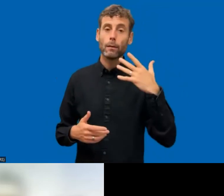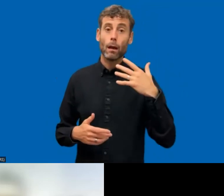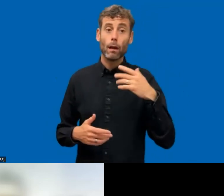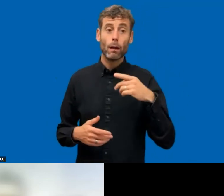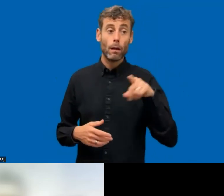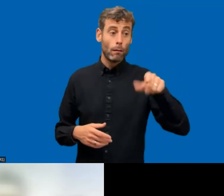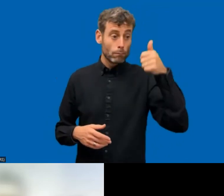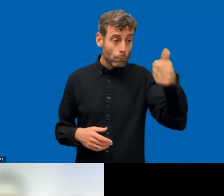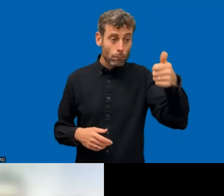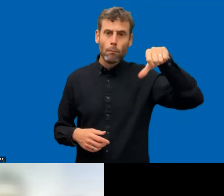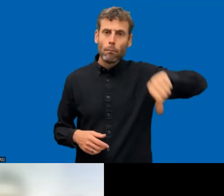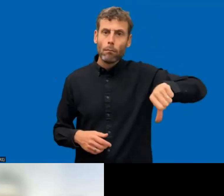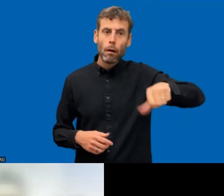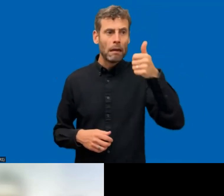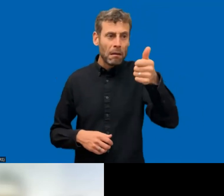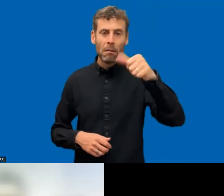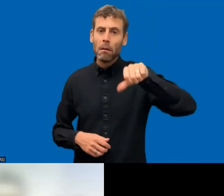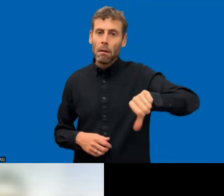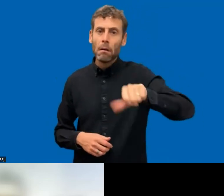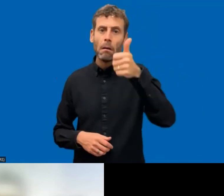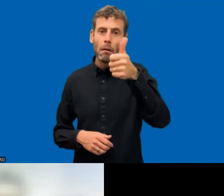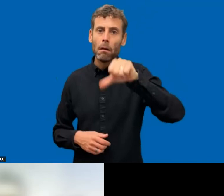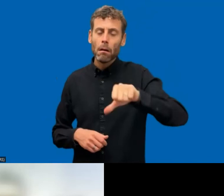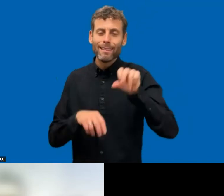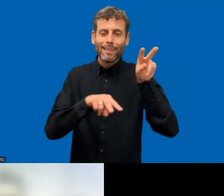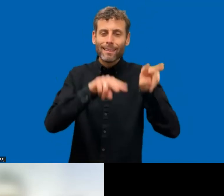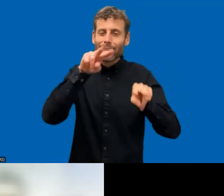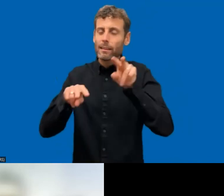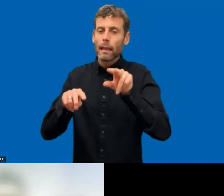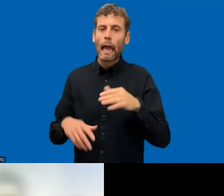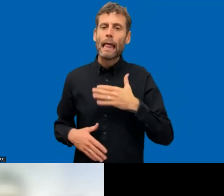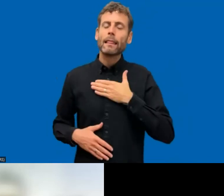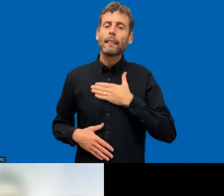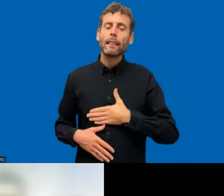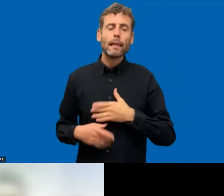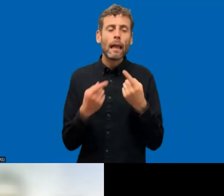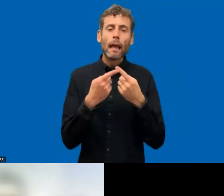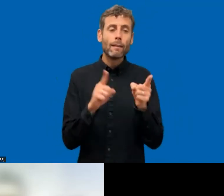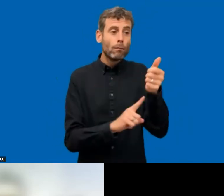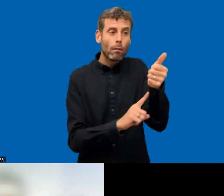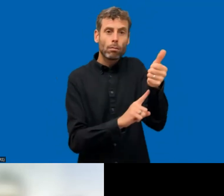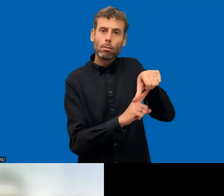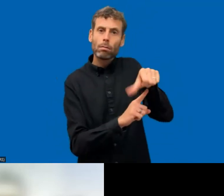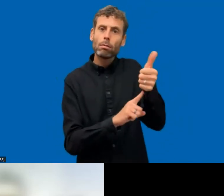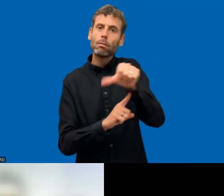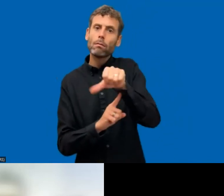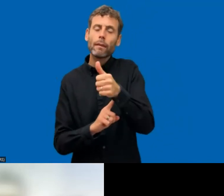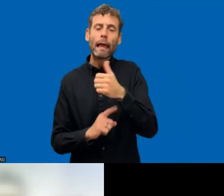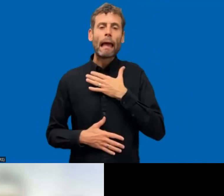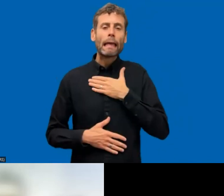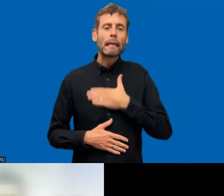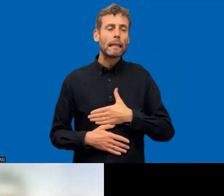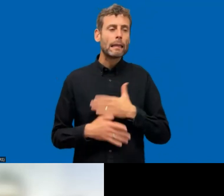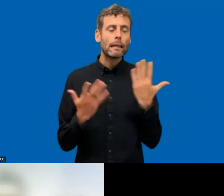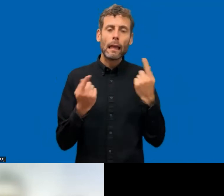of accessibility. At the moment, we have some test methods which are very complicated and cover only a